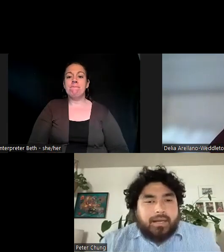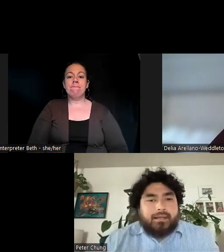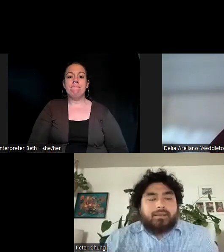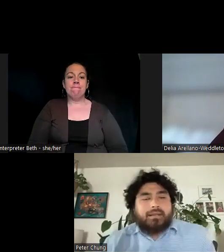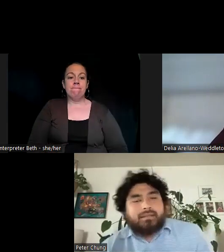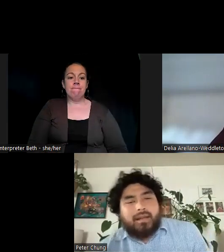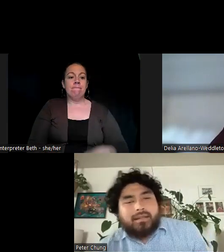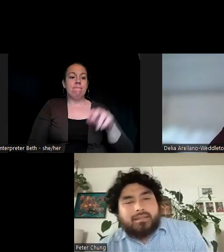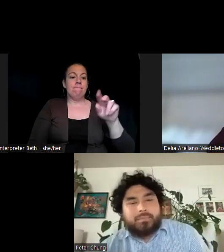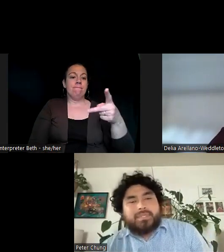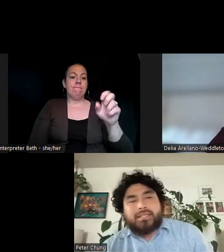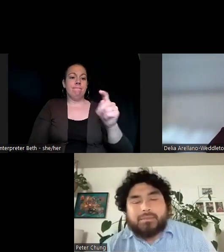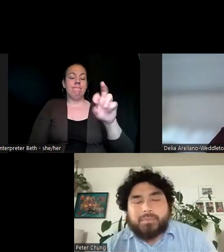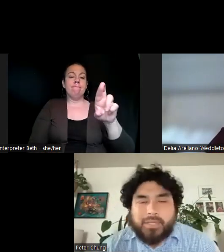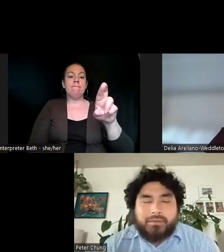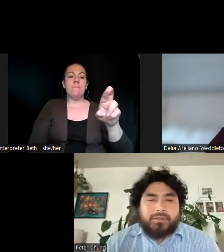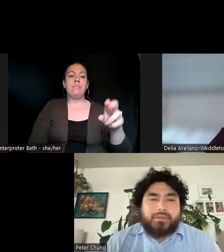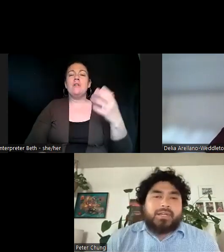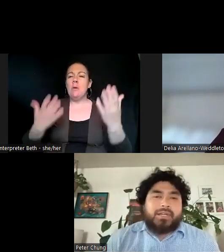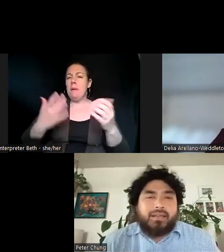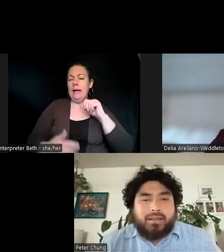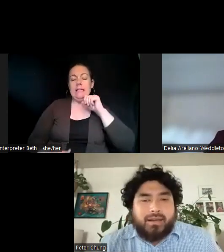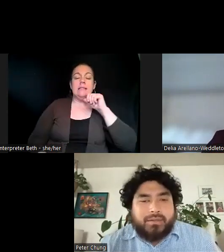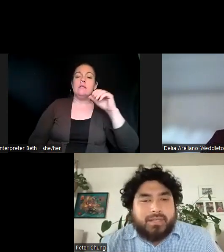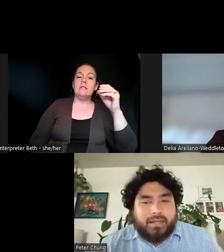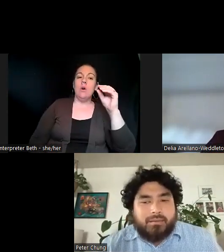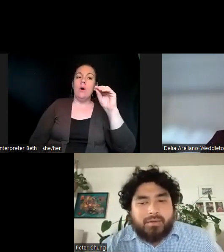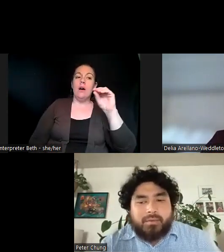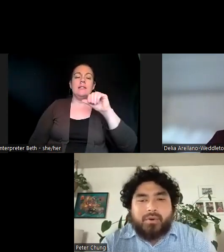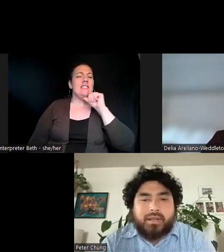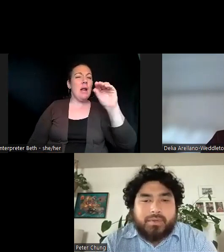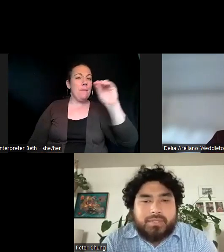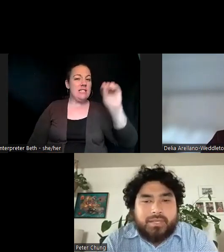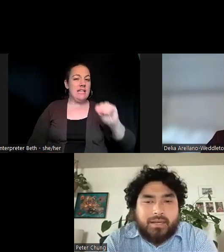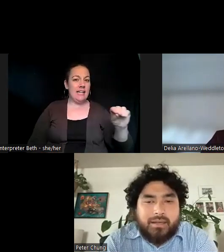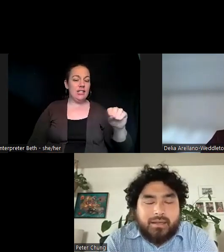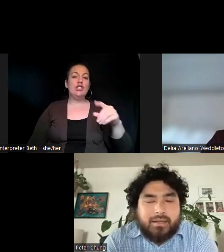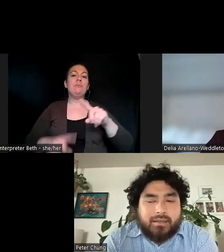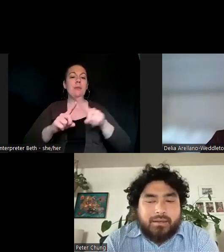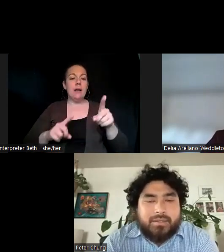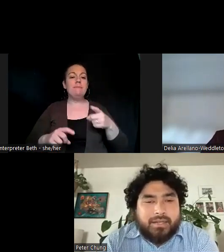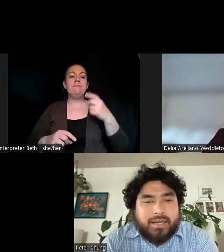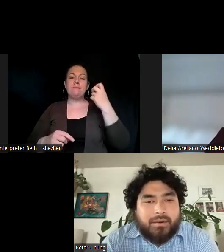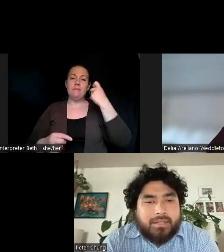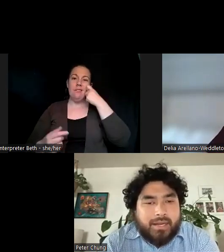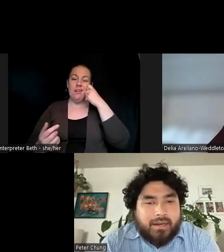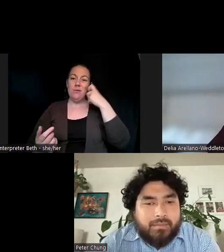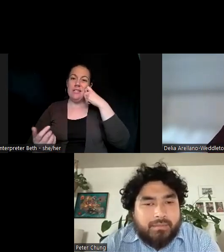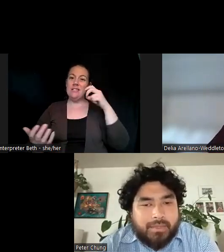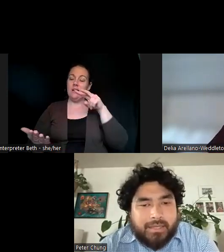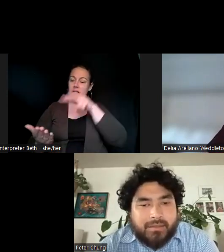So Delia, it's not a percentage, but if you look at the recent Edinburgh report that was sent